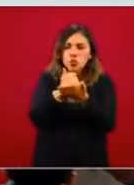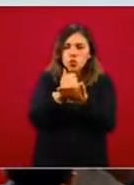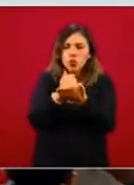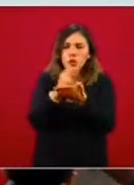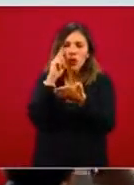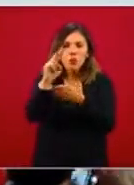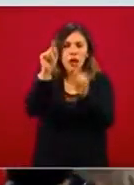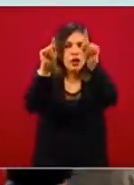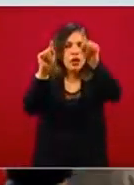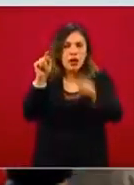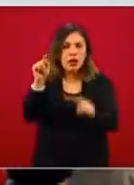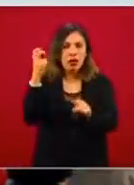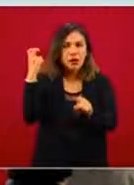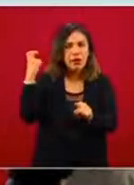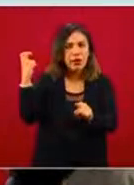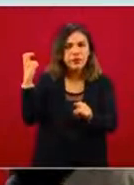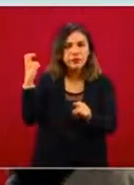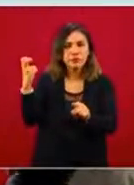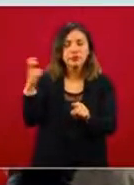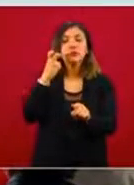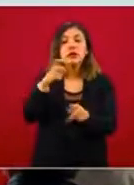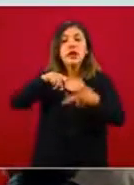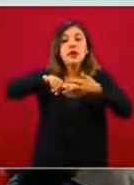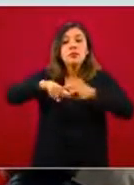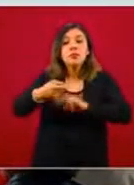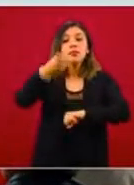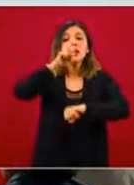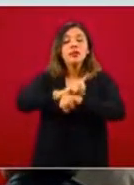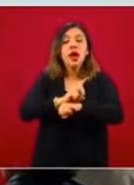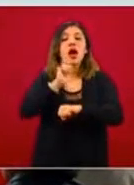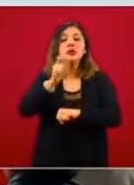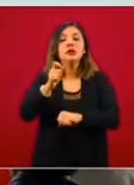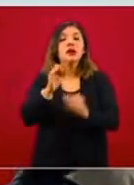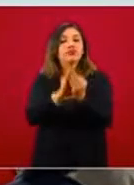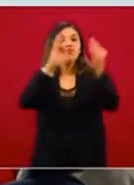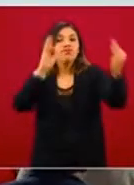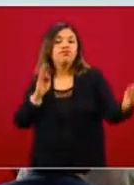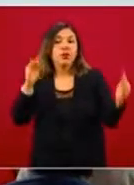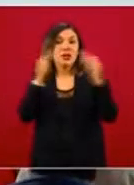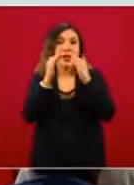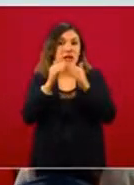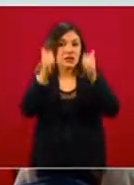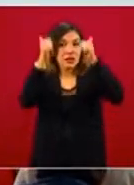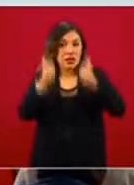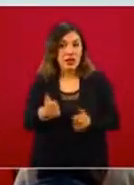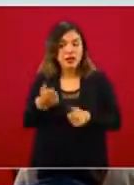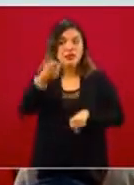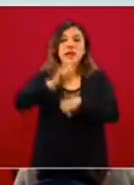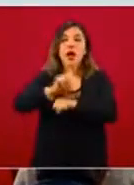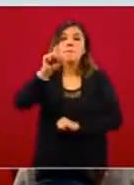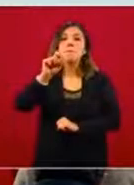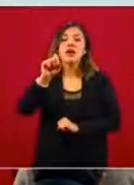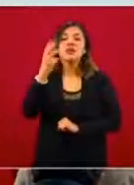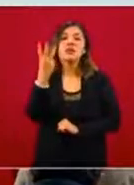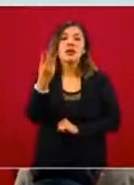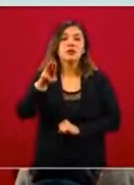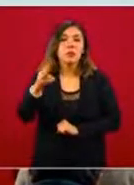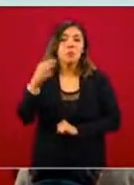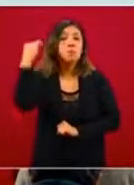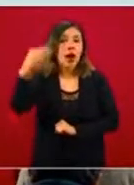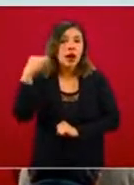thickness, there's a blue one, that's this first one, and this shows you the beginning of the Susanna Safe Distancing